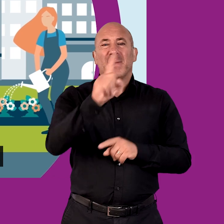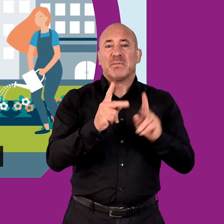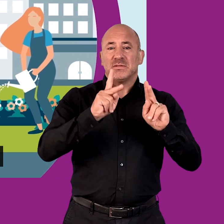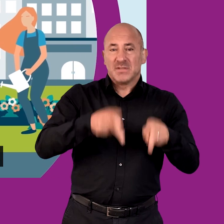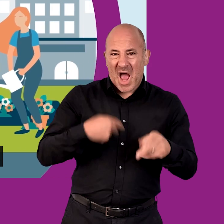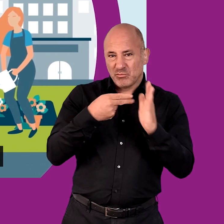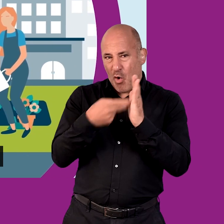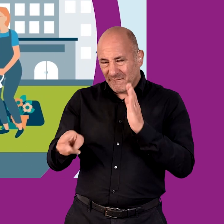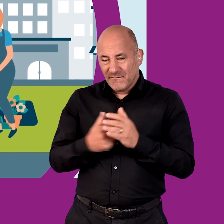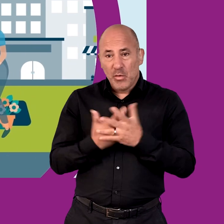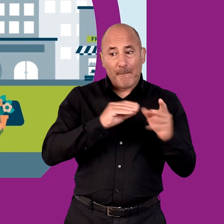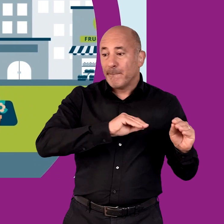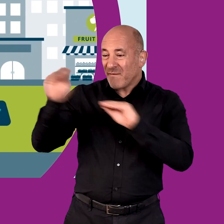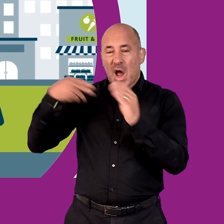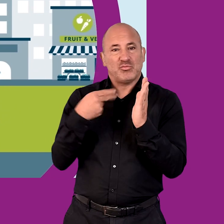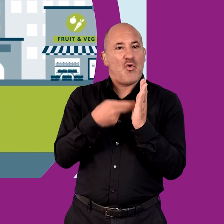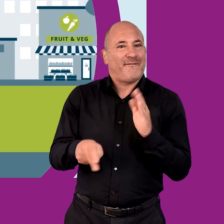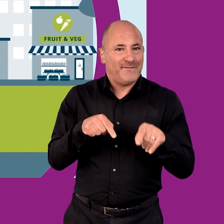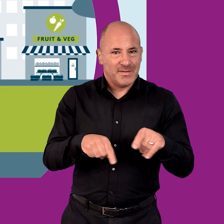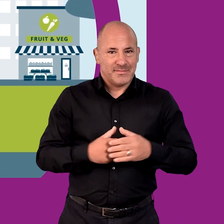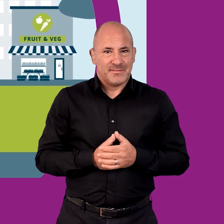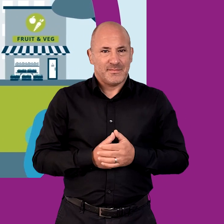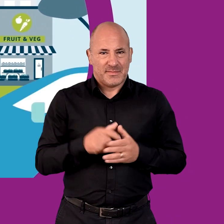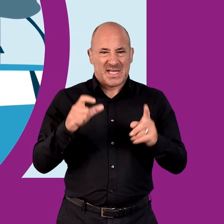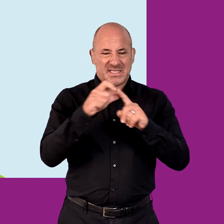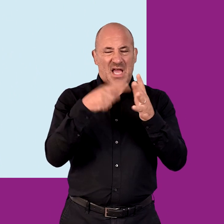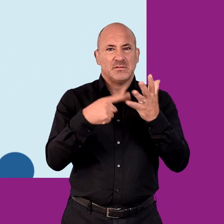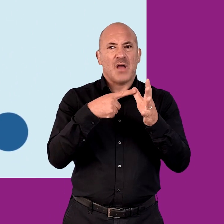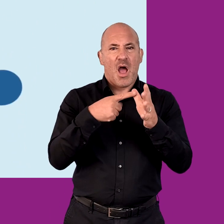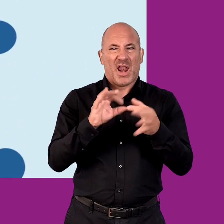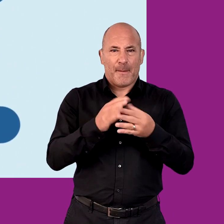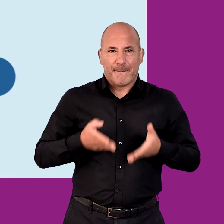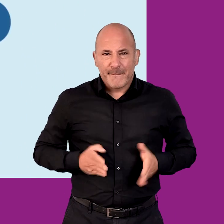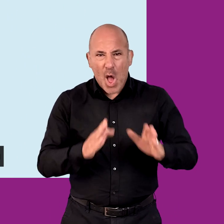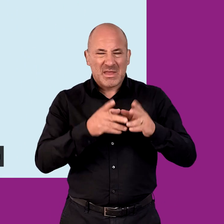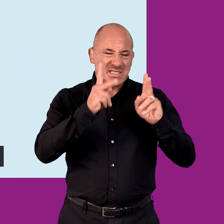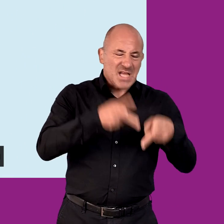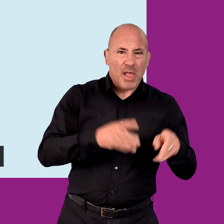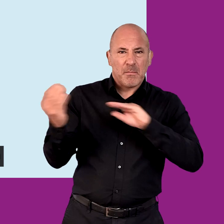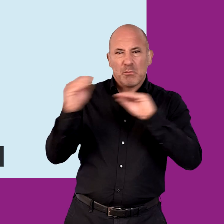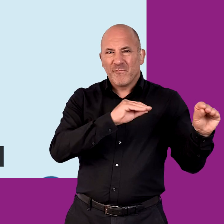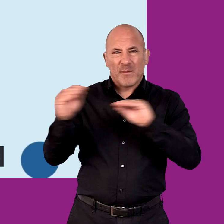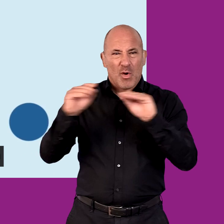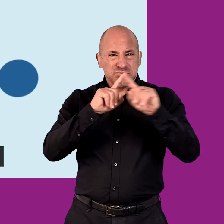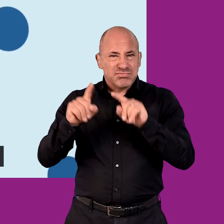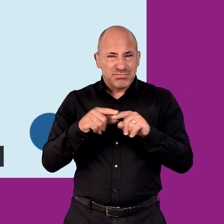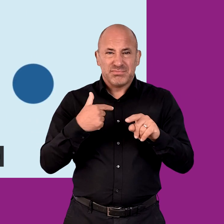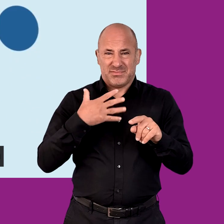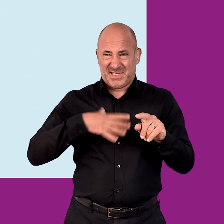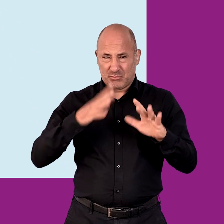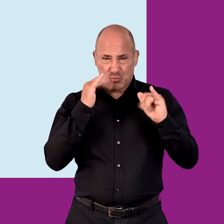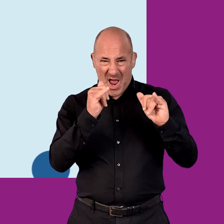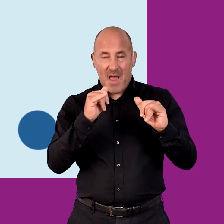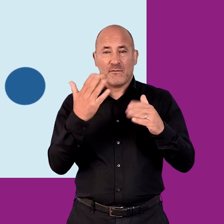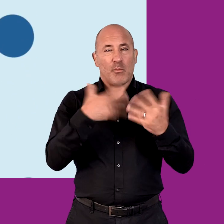remove people who have died or who have moved away. We need to make sure that data about births, deaths, and